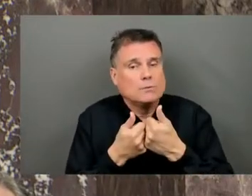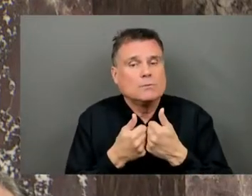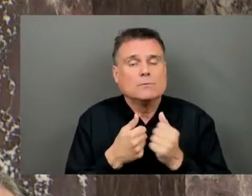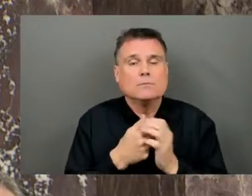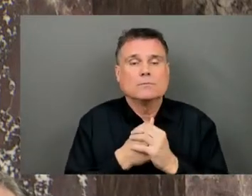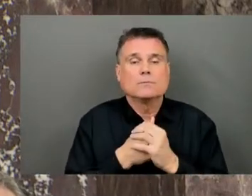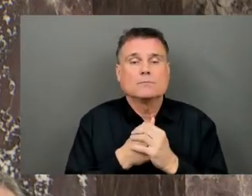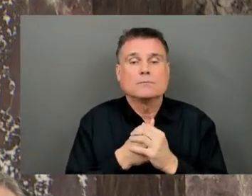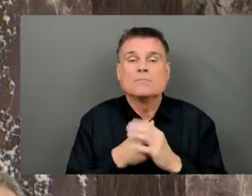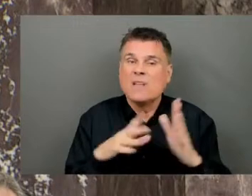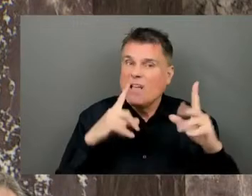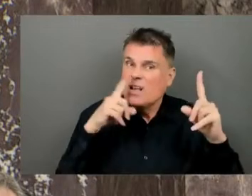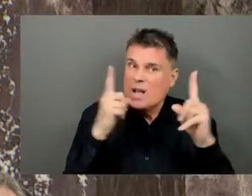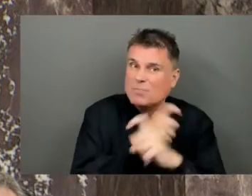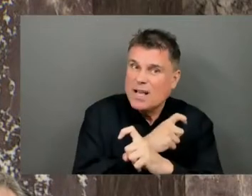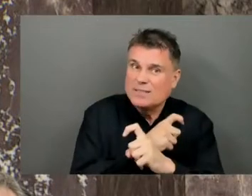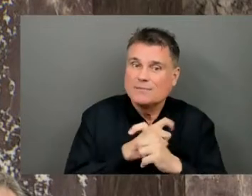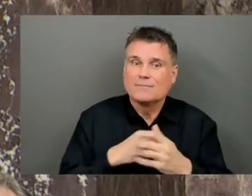are safe in school.